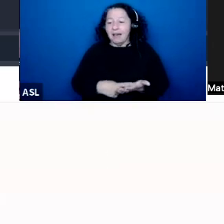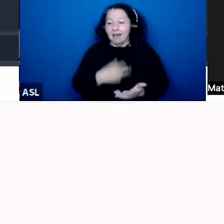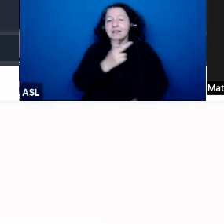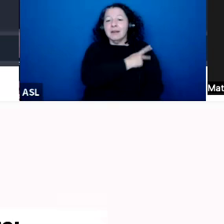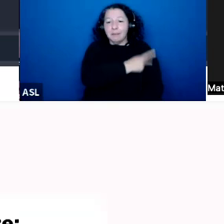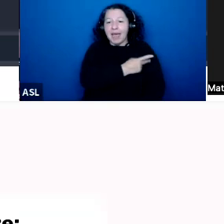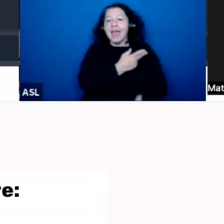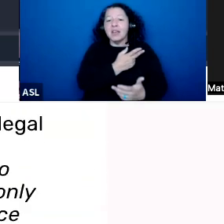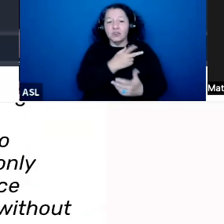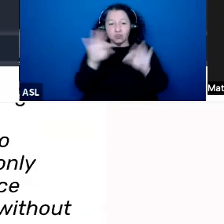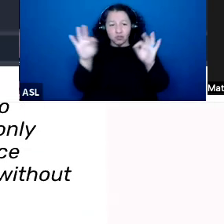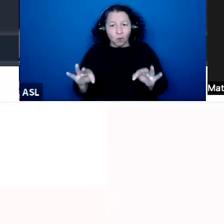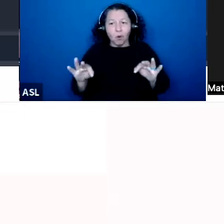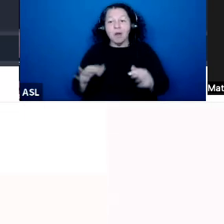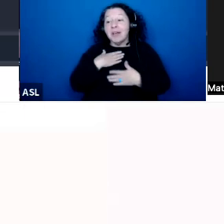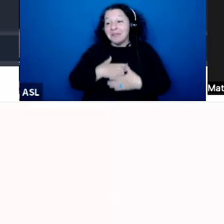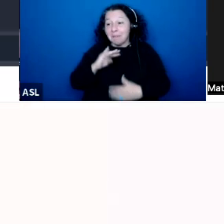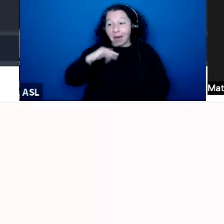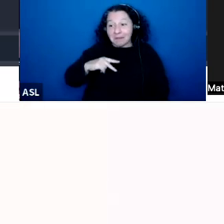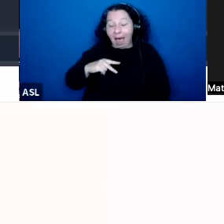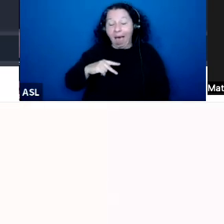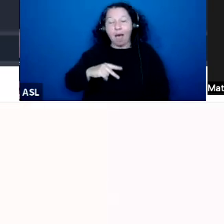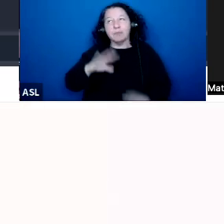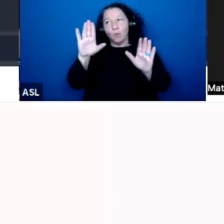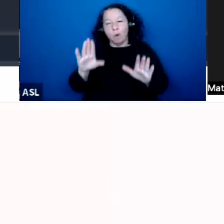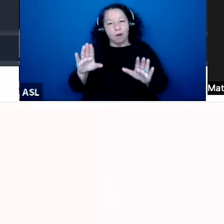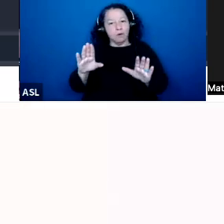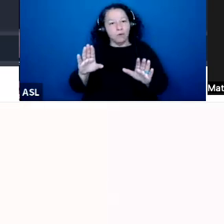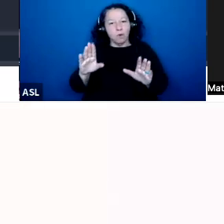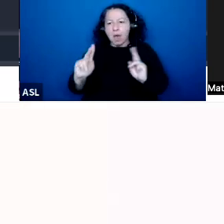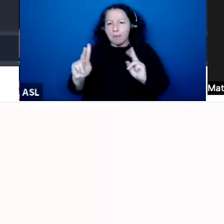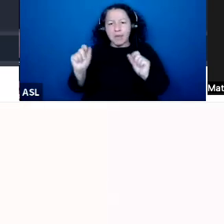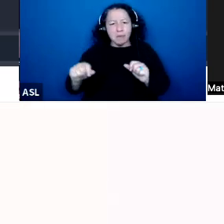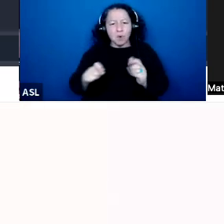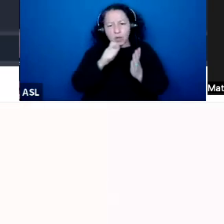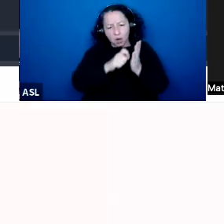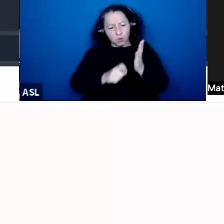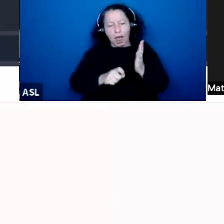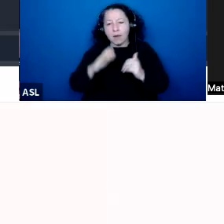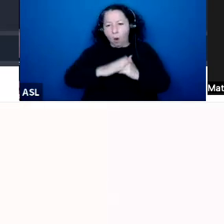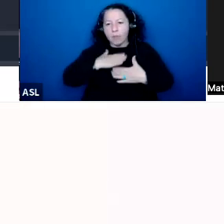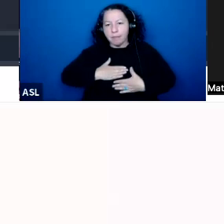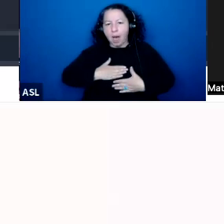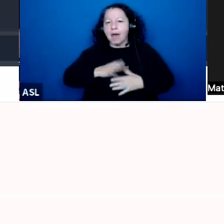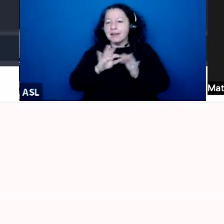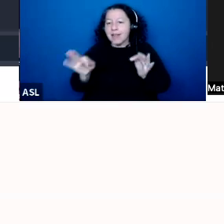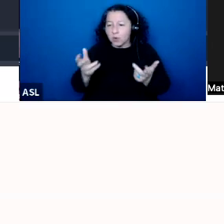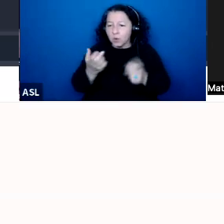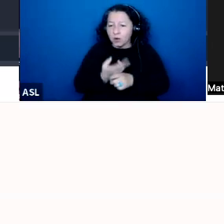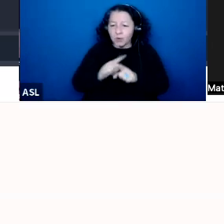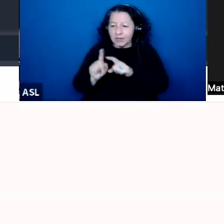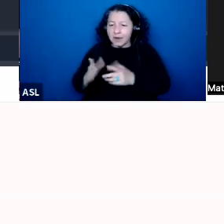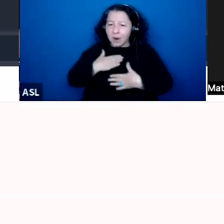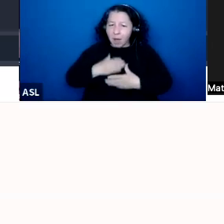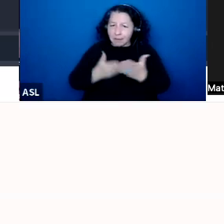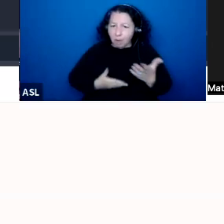We talked about the patient forms a little. The body map is really wonderful because you can let folks write in on a body map the language that they want to